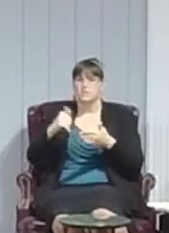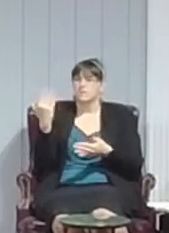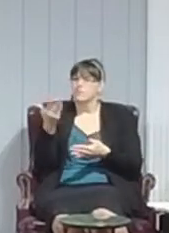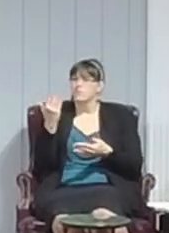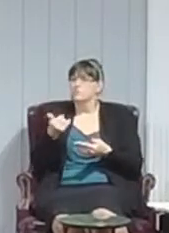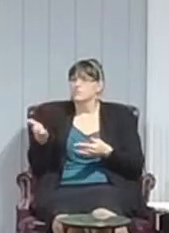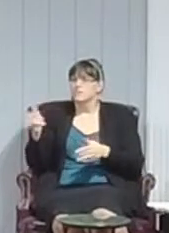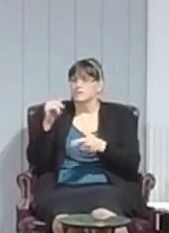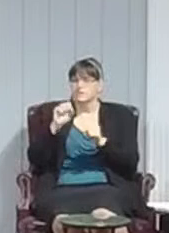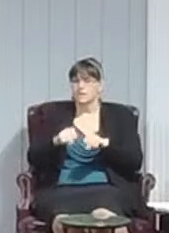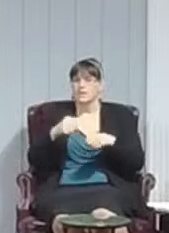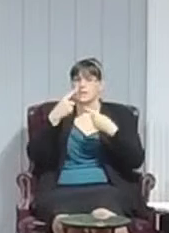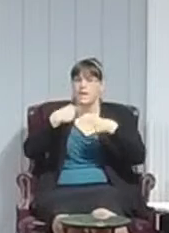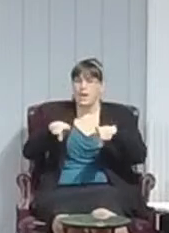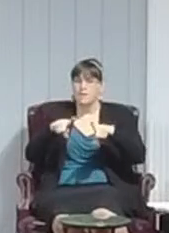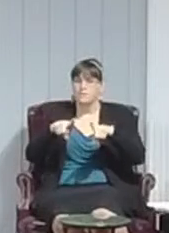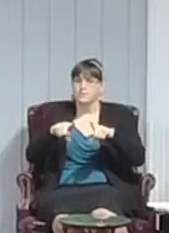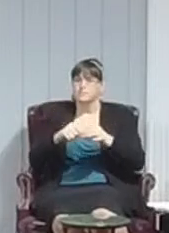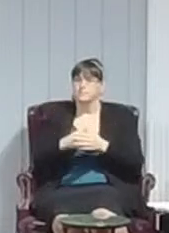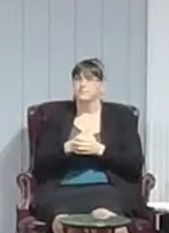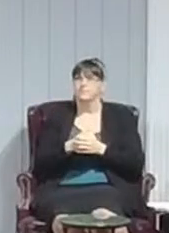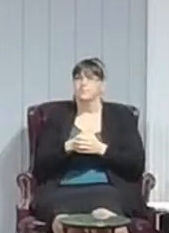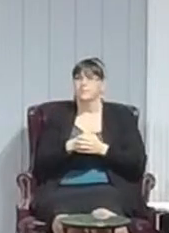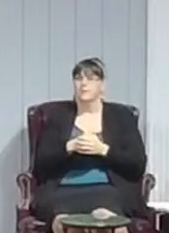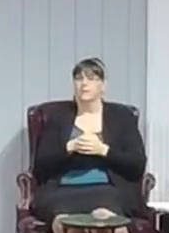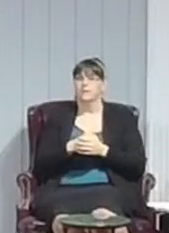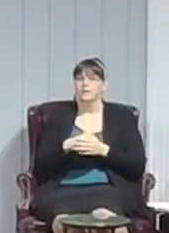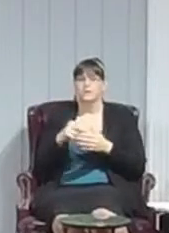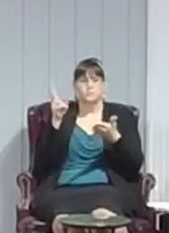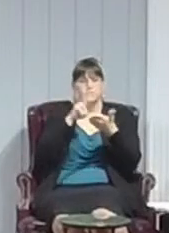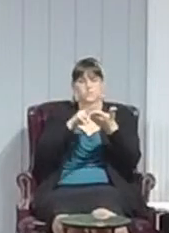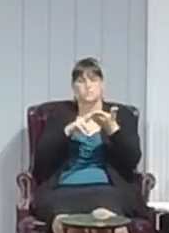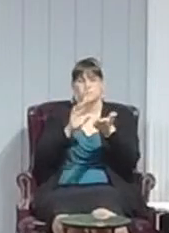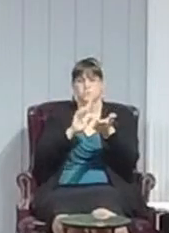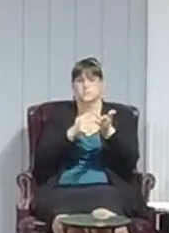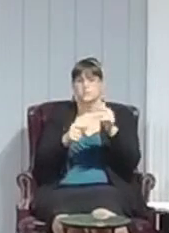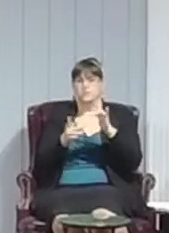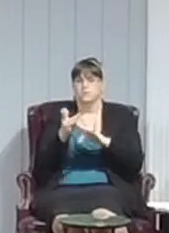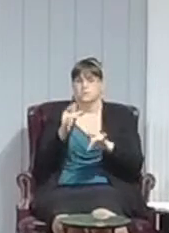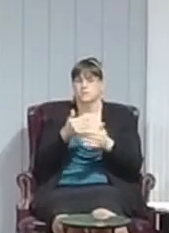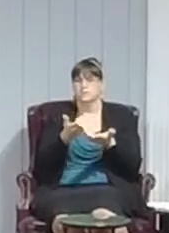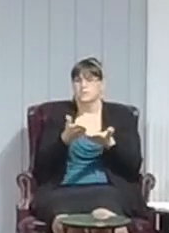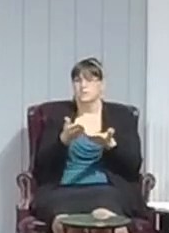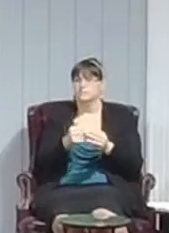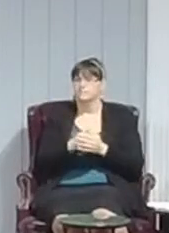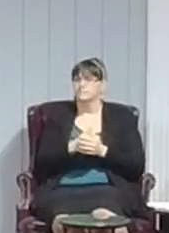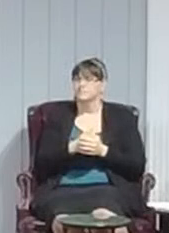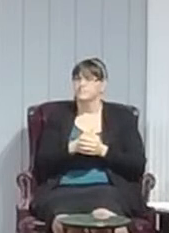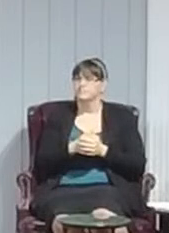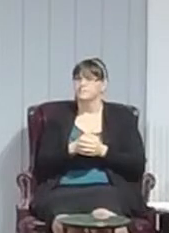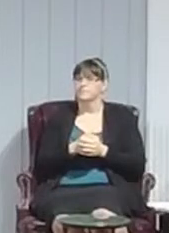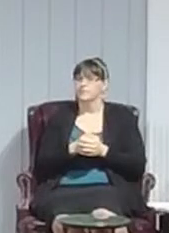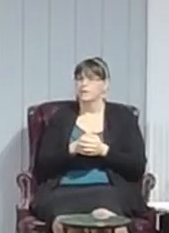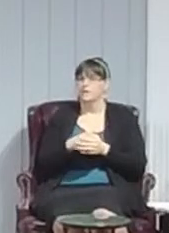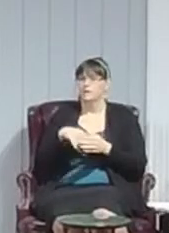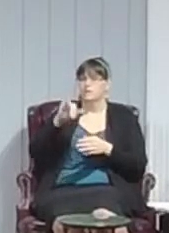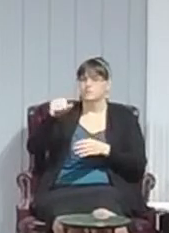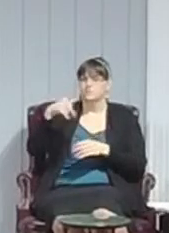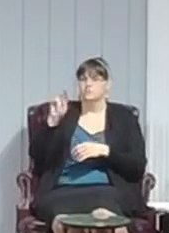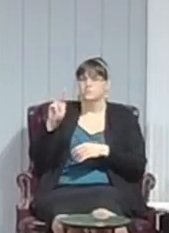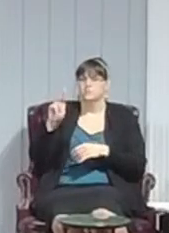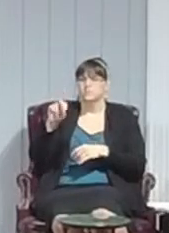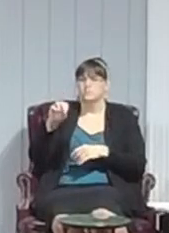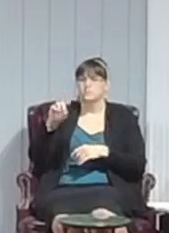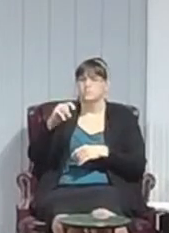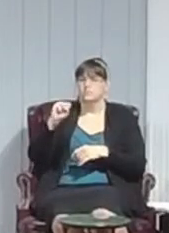happen, that there is such a thing as that. Notice what Jesus did in this case. He's talking about Judas